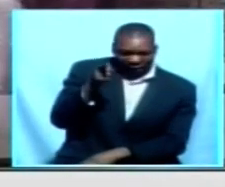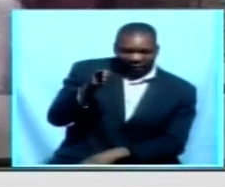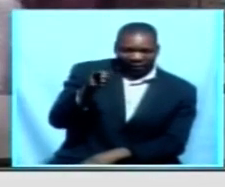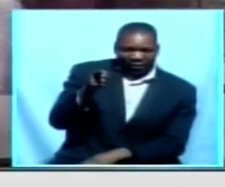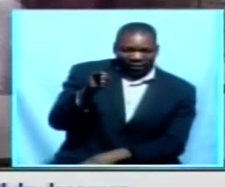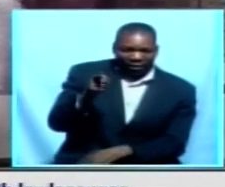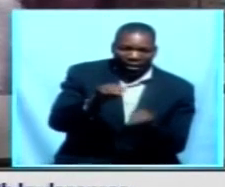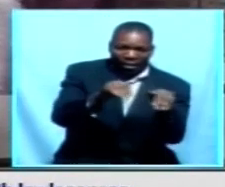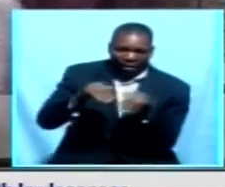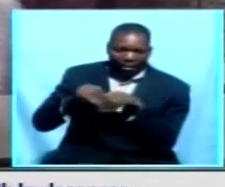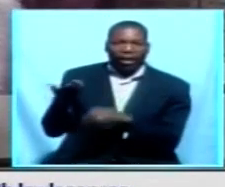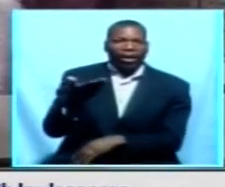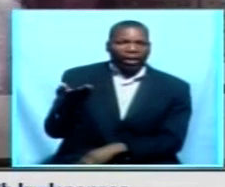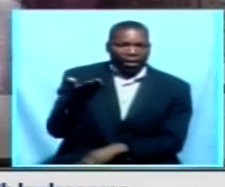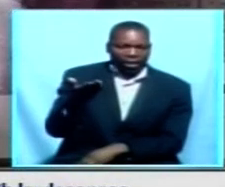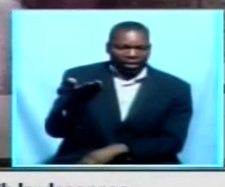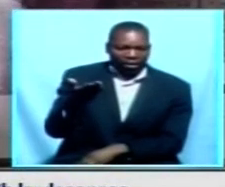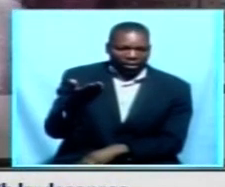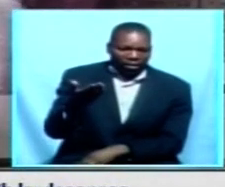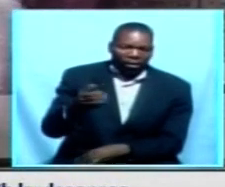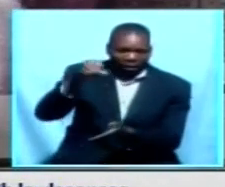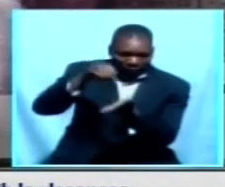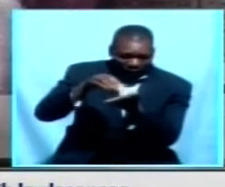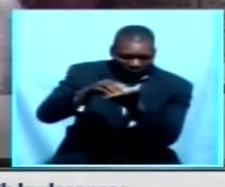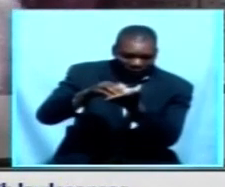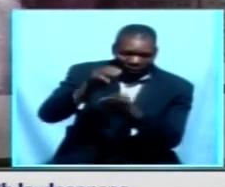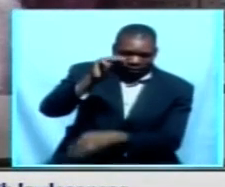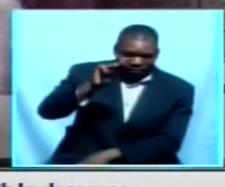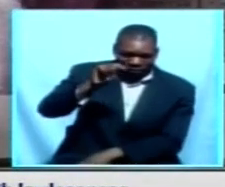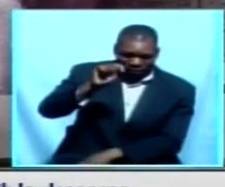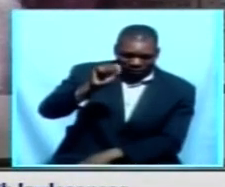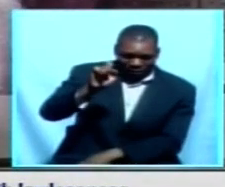himself in a matter where former Director of Public Prosecutions, Mutembo